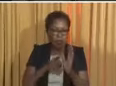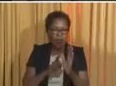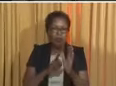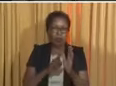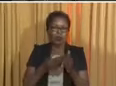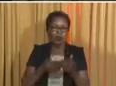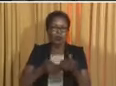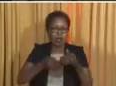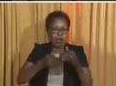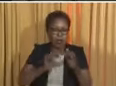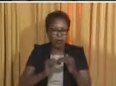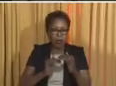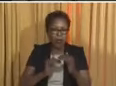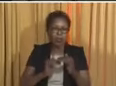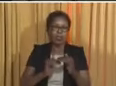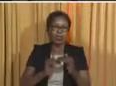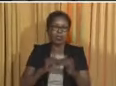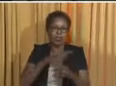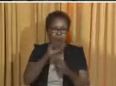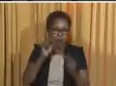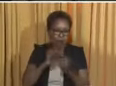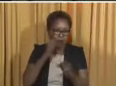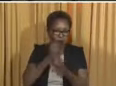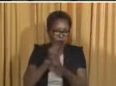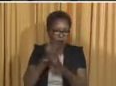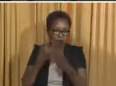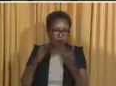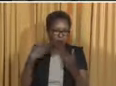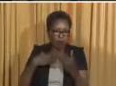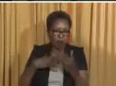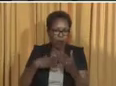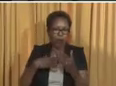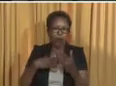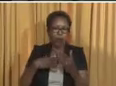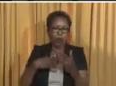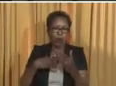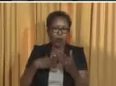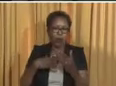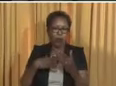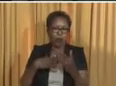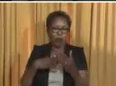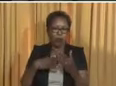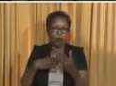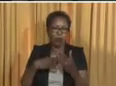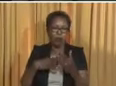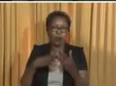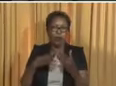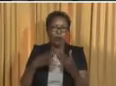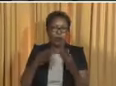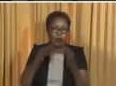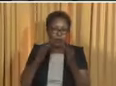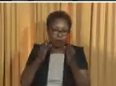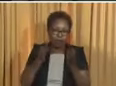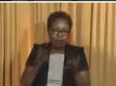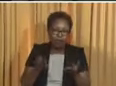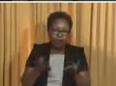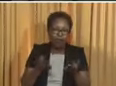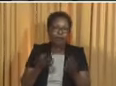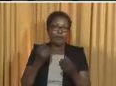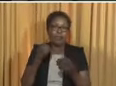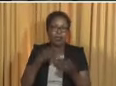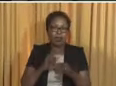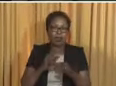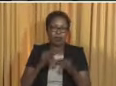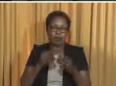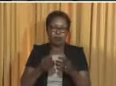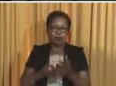to a specific class of people to the exclusion of others. If anything, the resultant very expansive